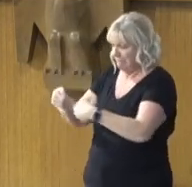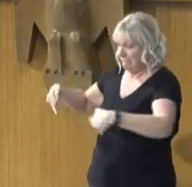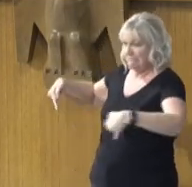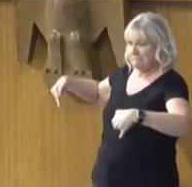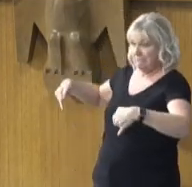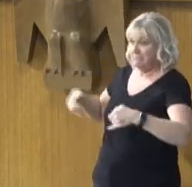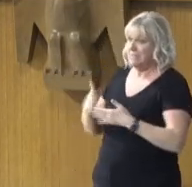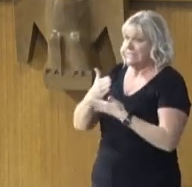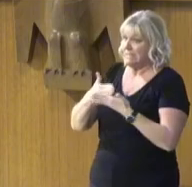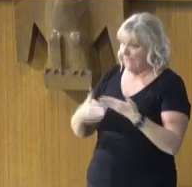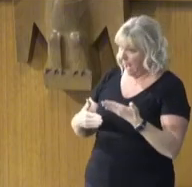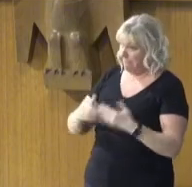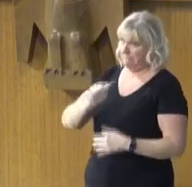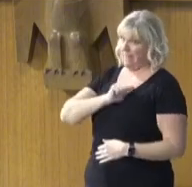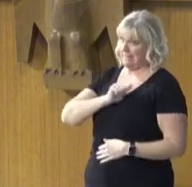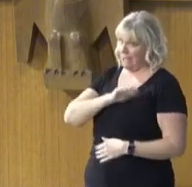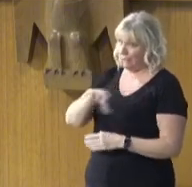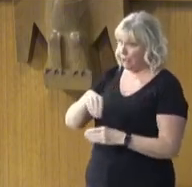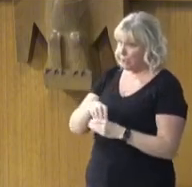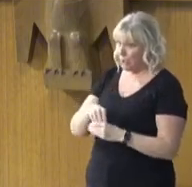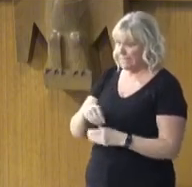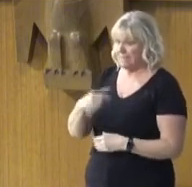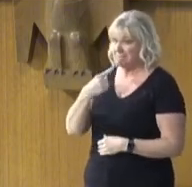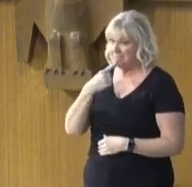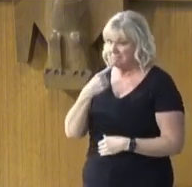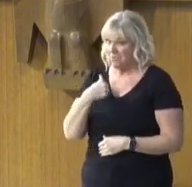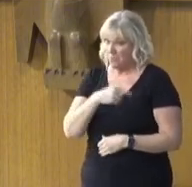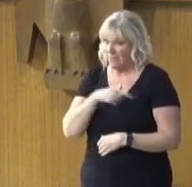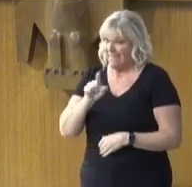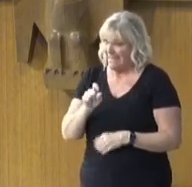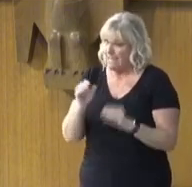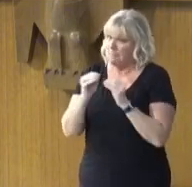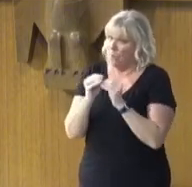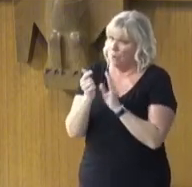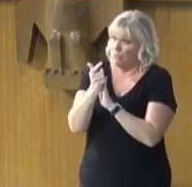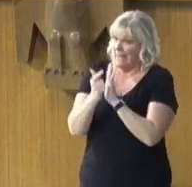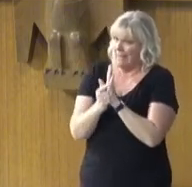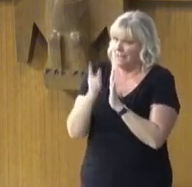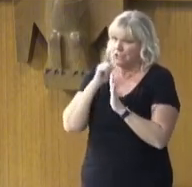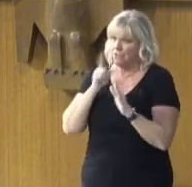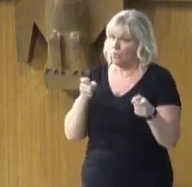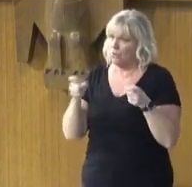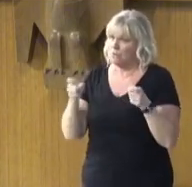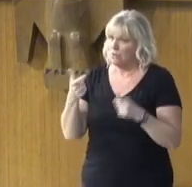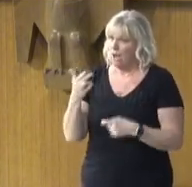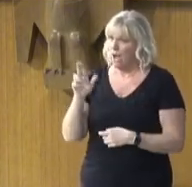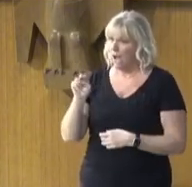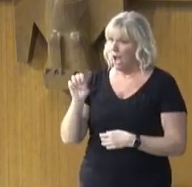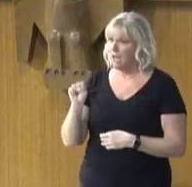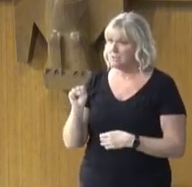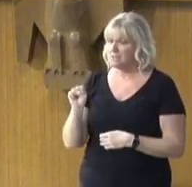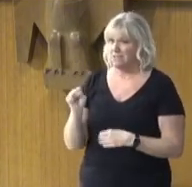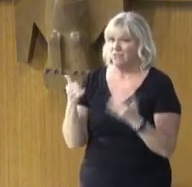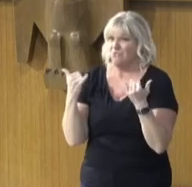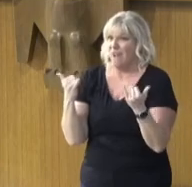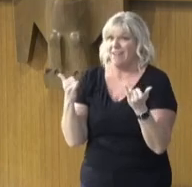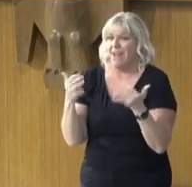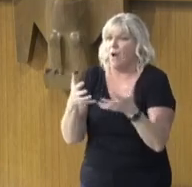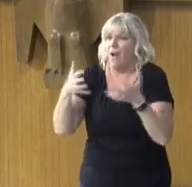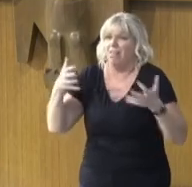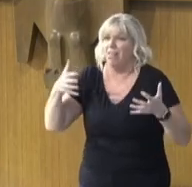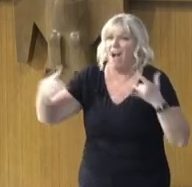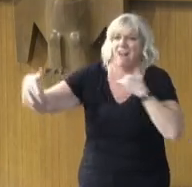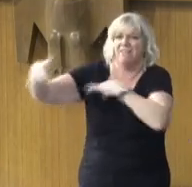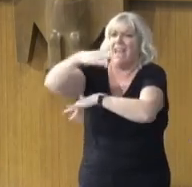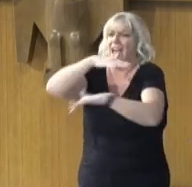myself included, would say that we need more regulations on guns. There is currently a lot of chaos, too many